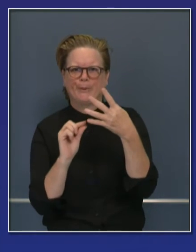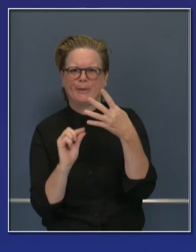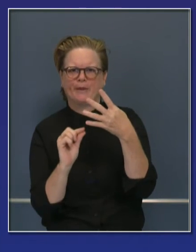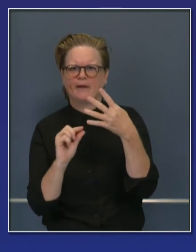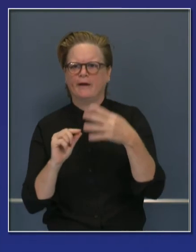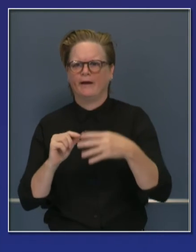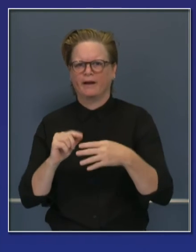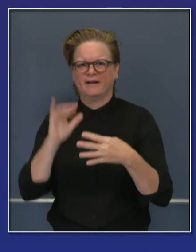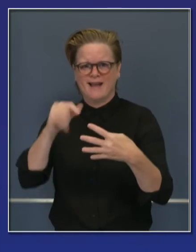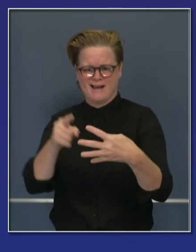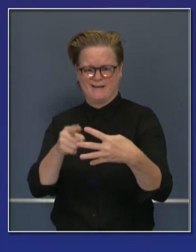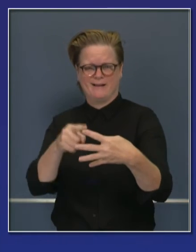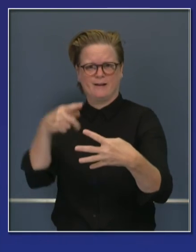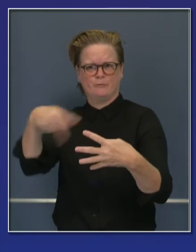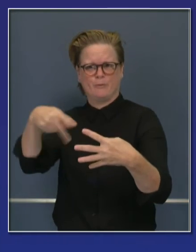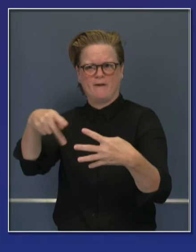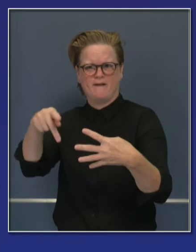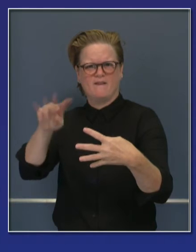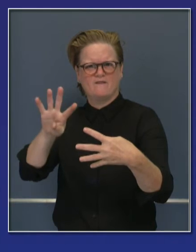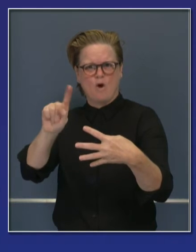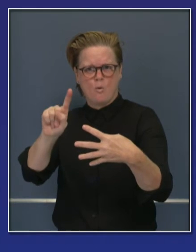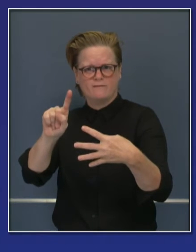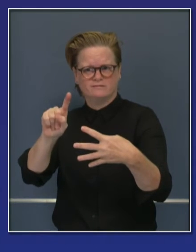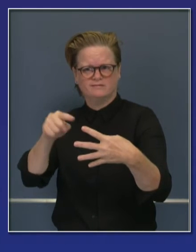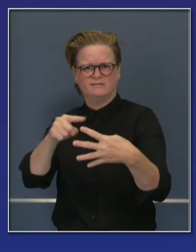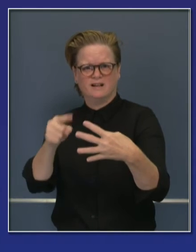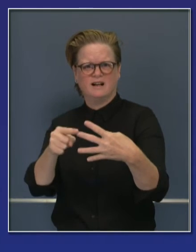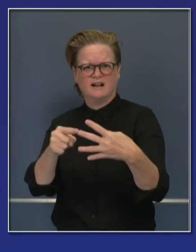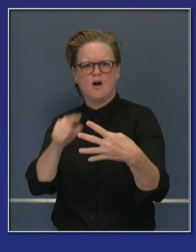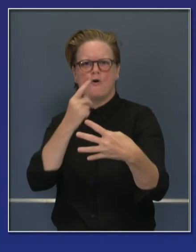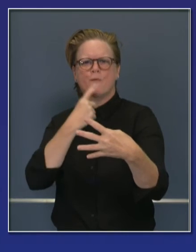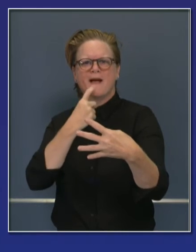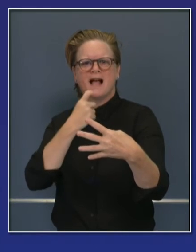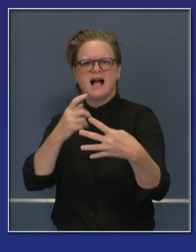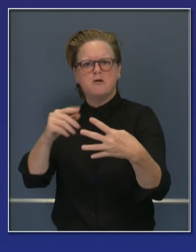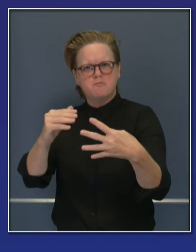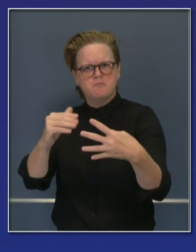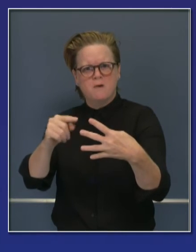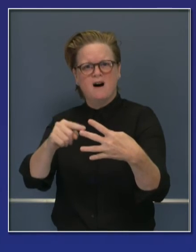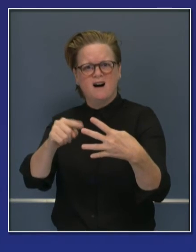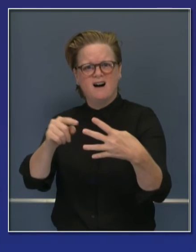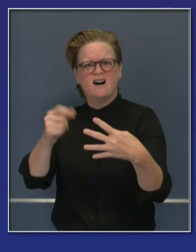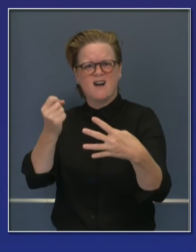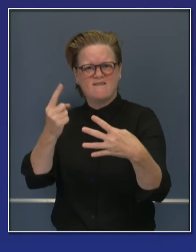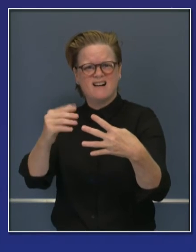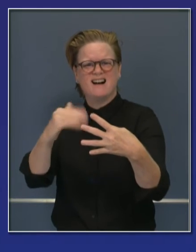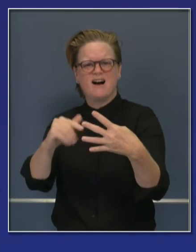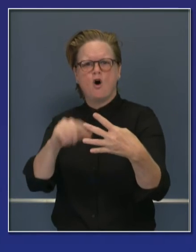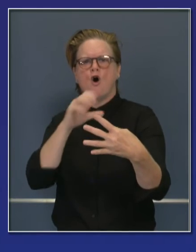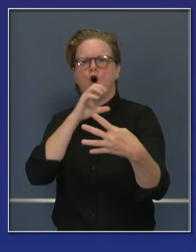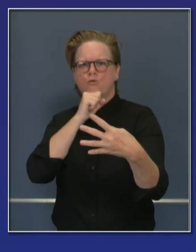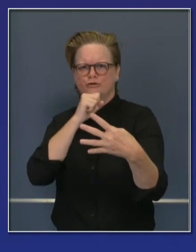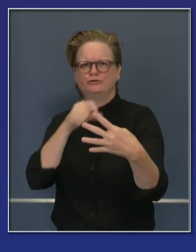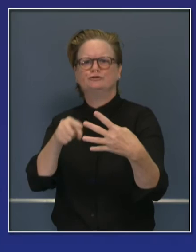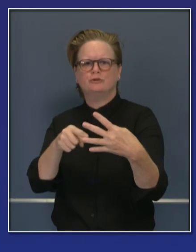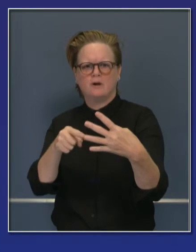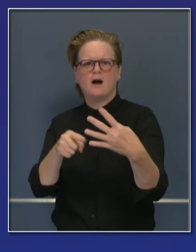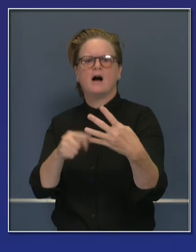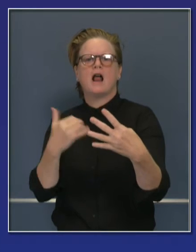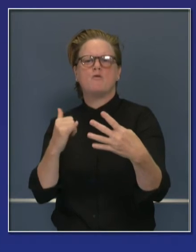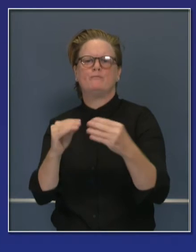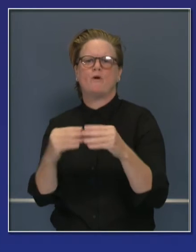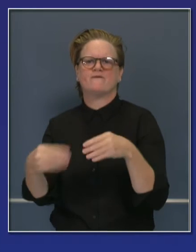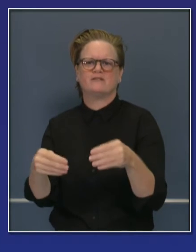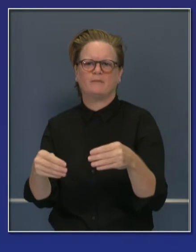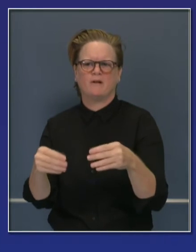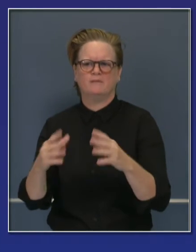restrictive red, least restrictive 2 tiers, the orange tier and the yellow tier. Unfortunately, now